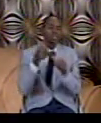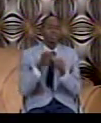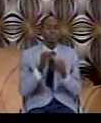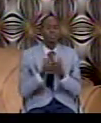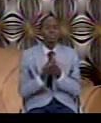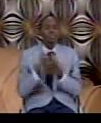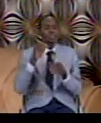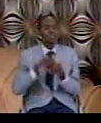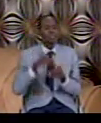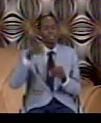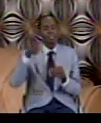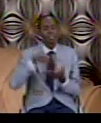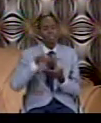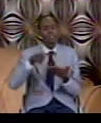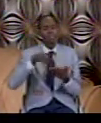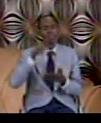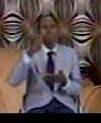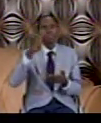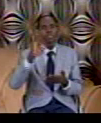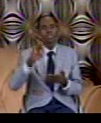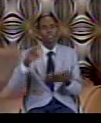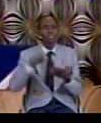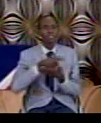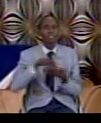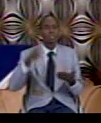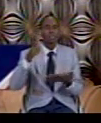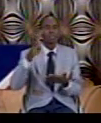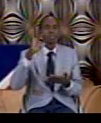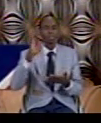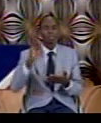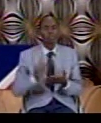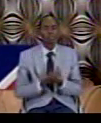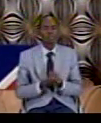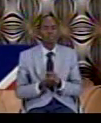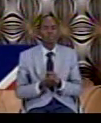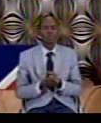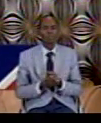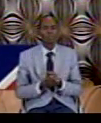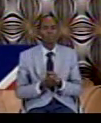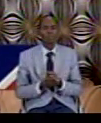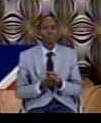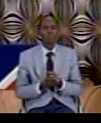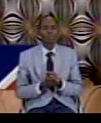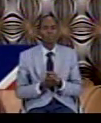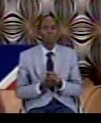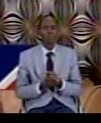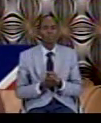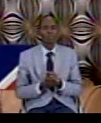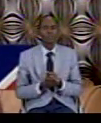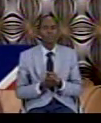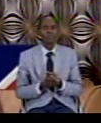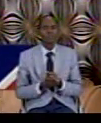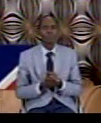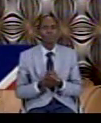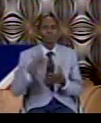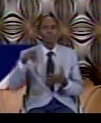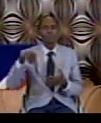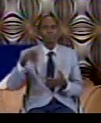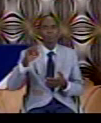Psalm 49. In Psalm 49, we're reading from verse 7.